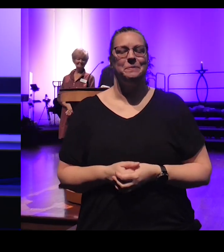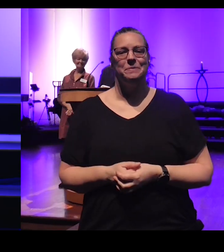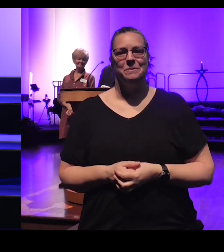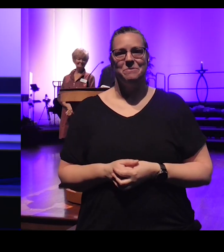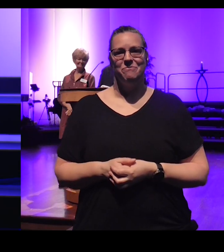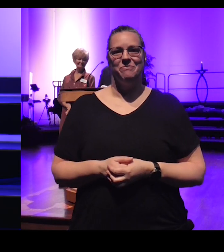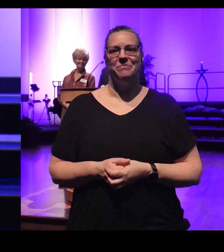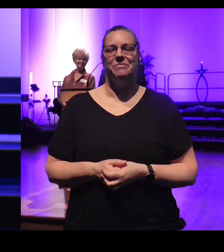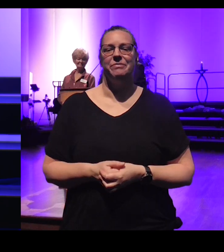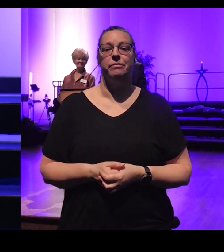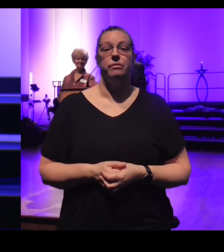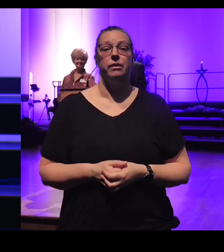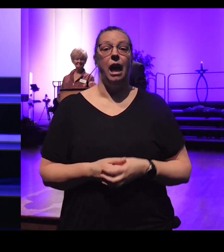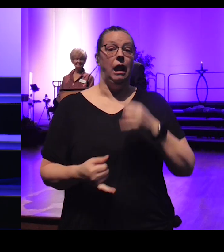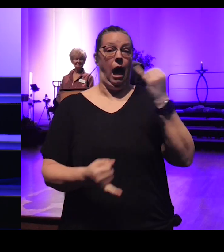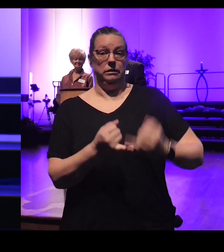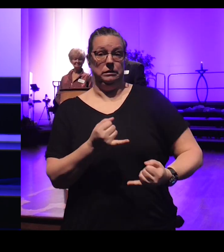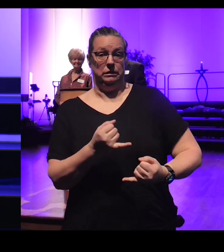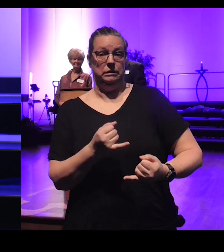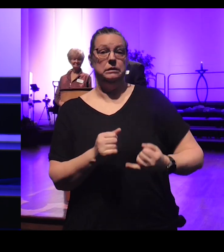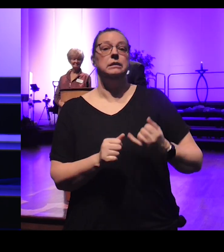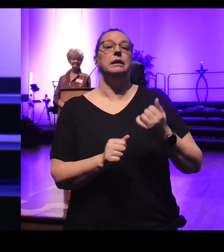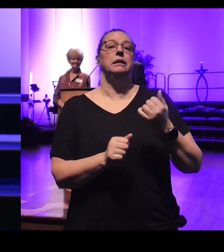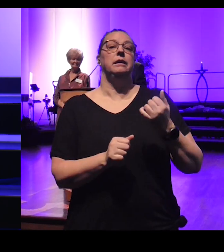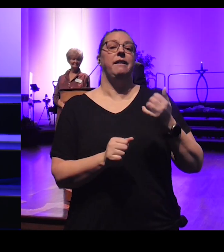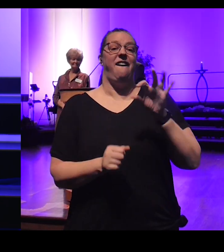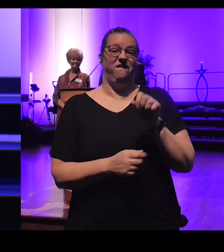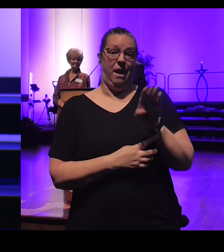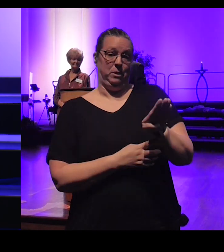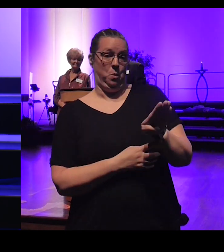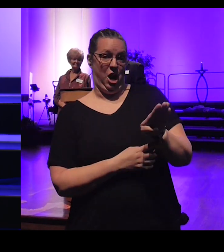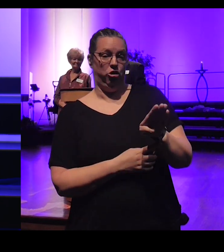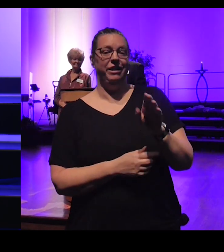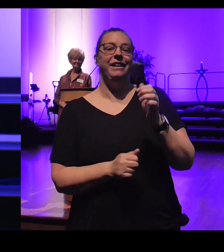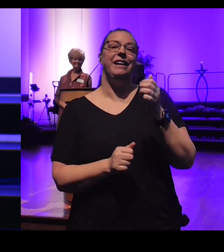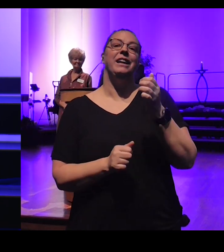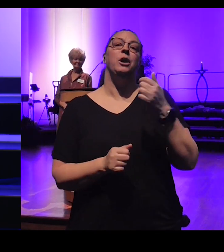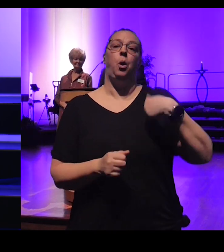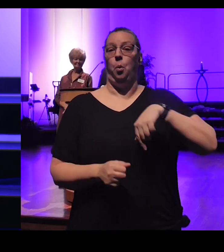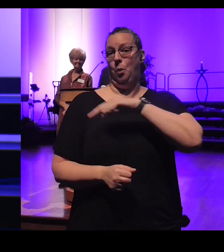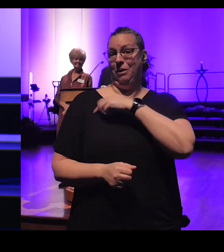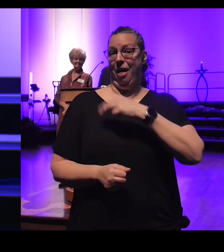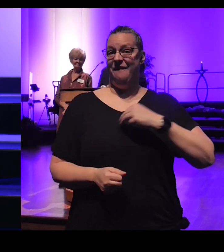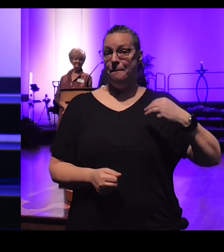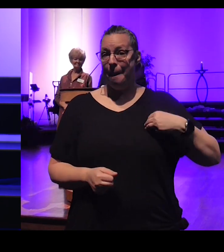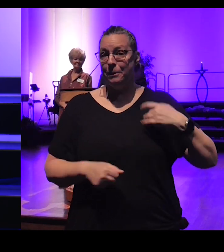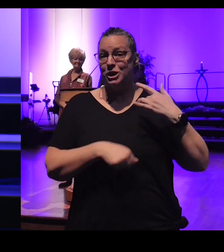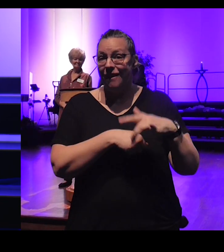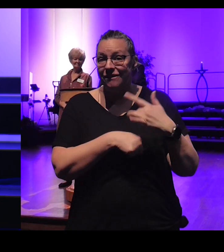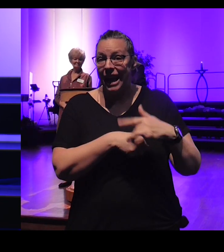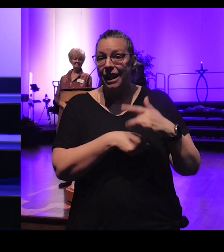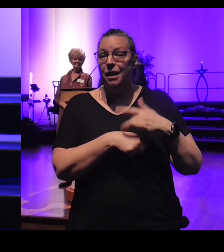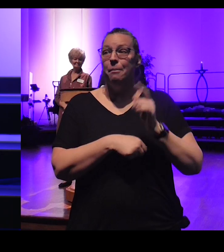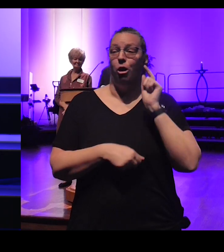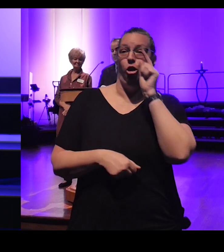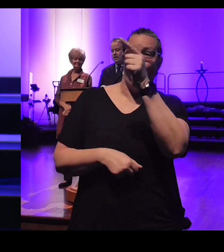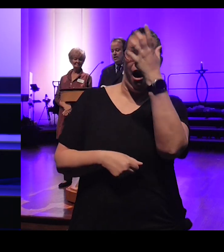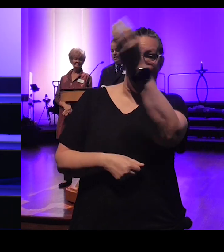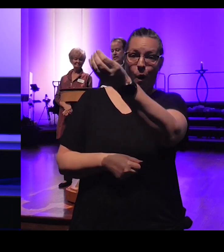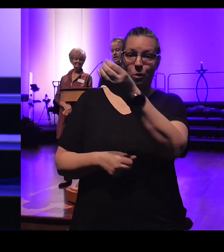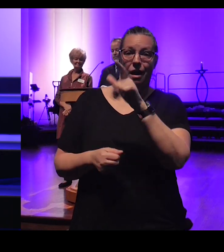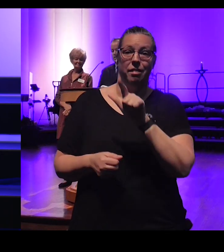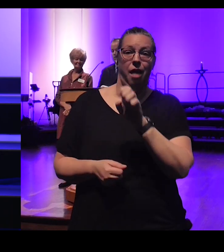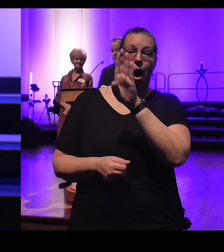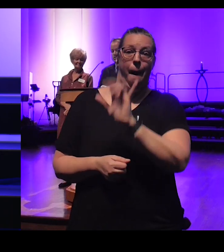22nd. Finally, every Sunday in February, members of the Foundation Board will be available after services at the information table in the